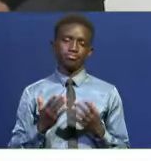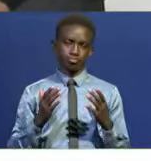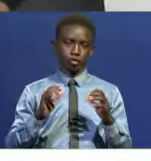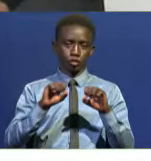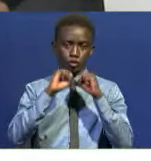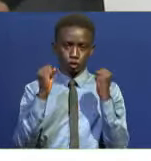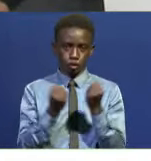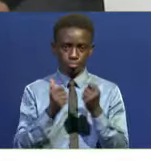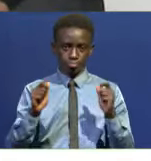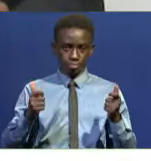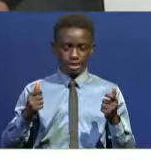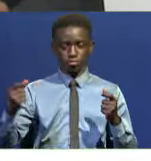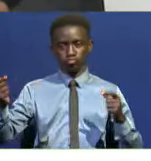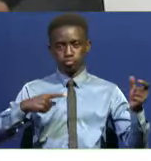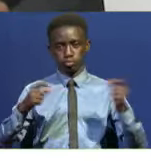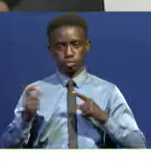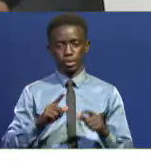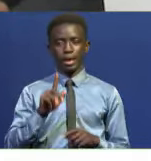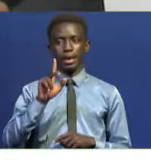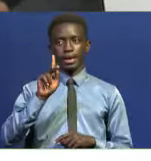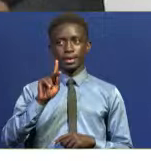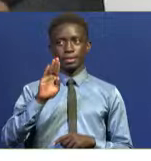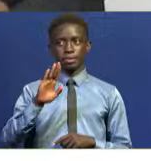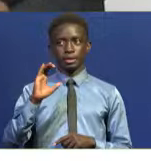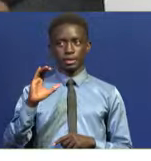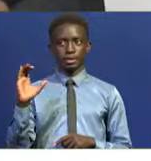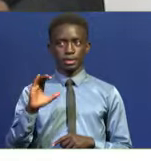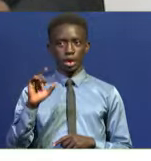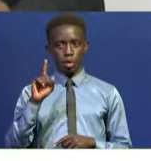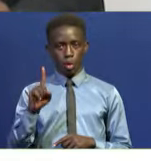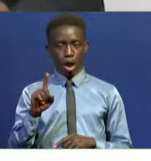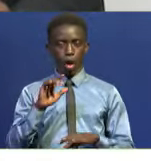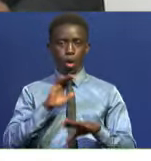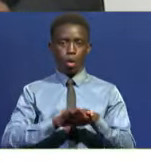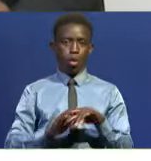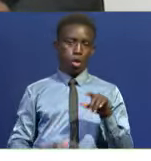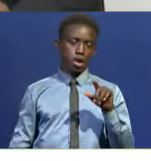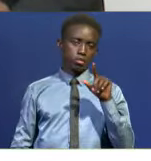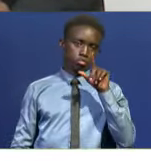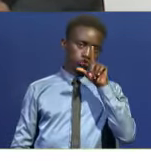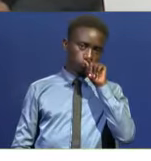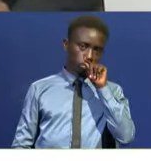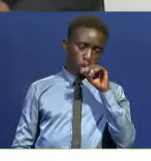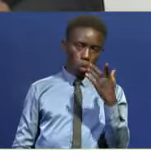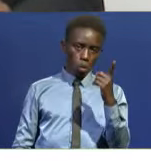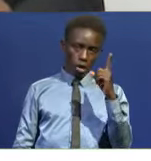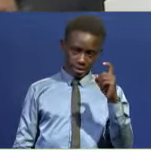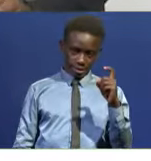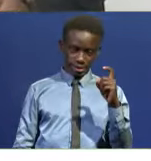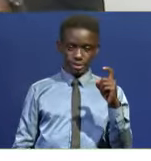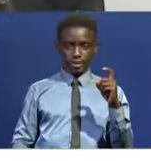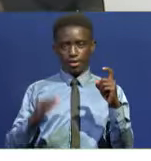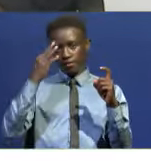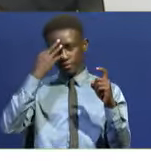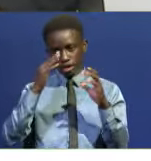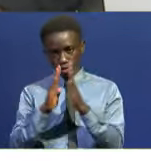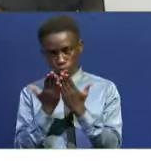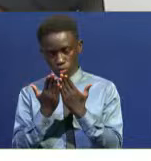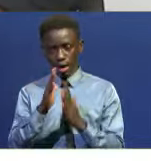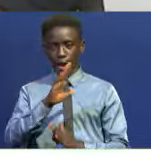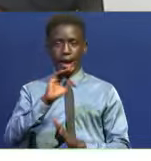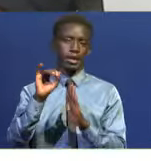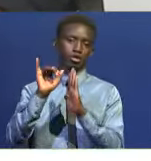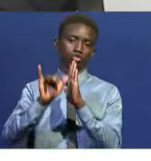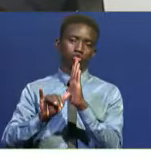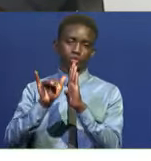at KBC Channel 1 on X, Facebook, and YouTube. That's right. Get on your phone. Now, let's